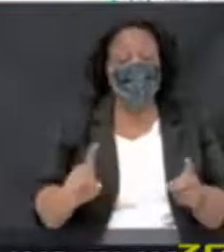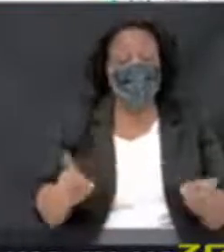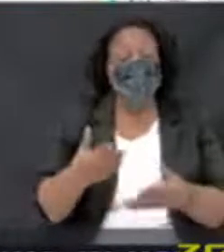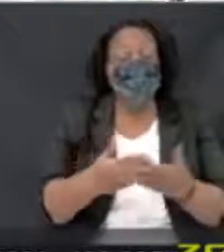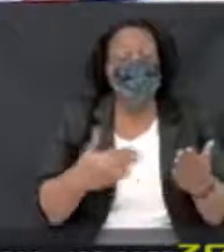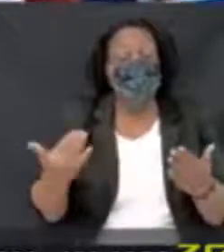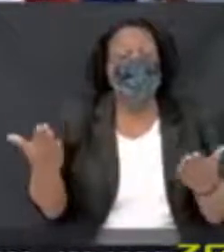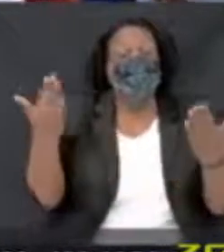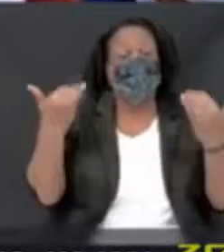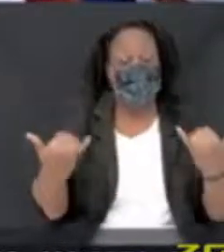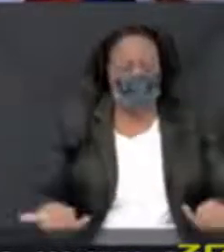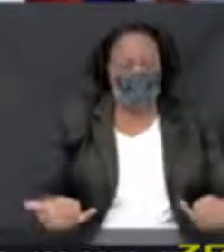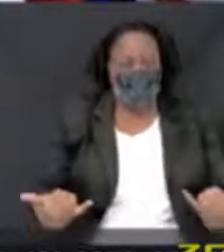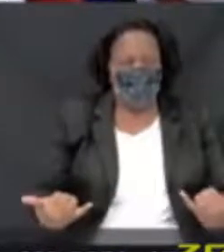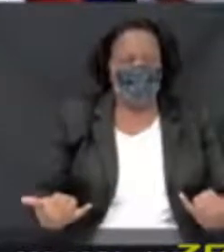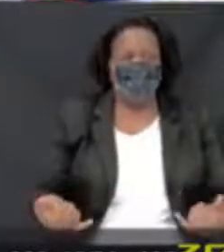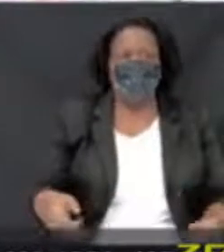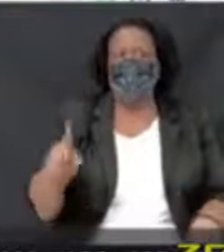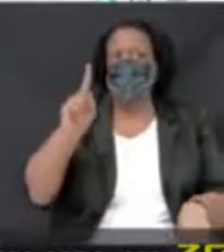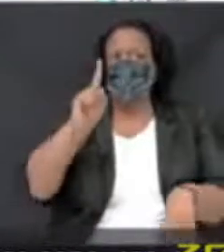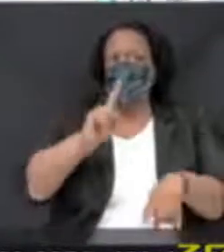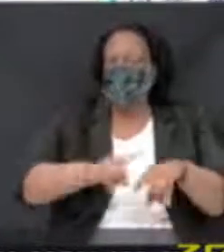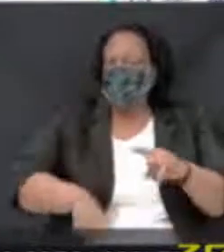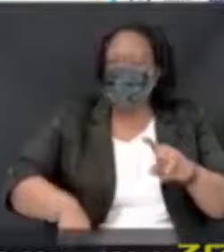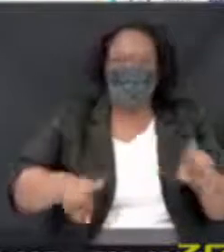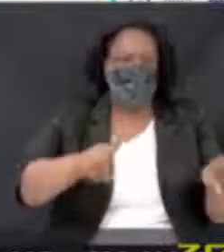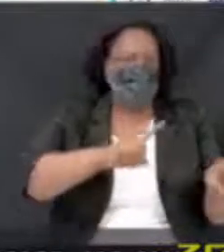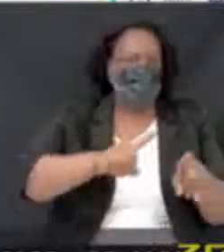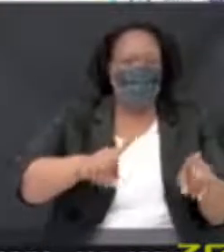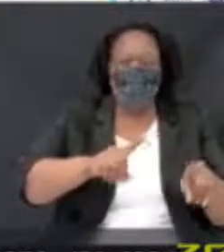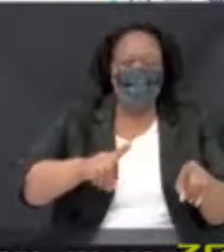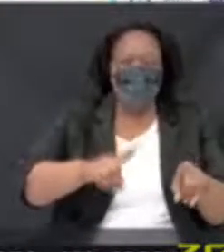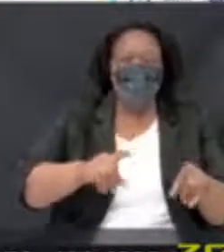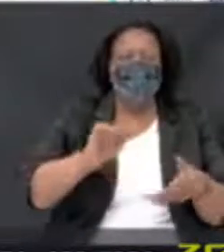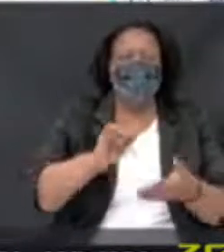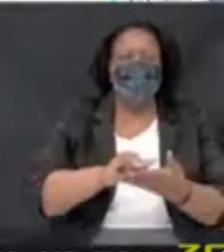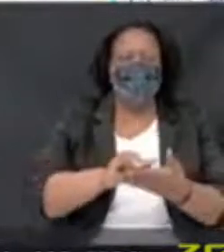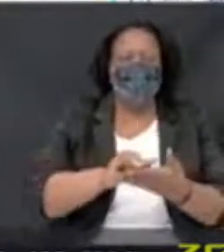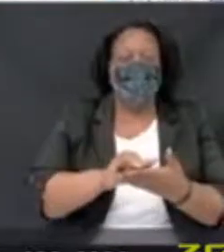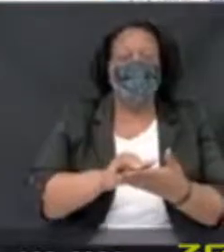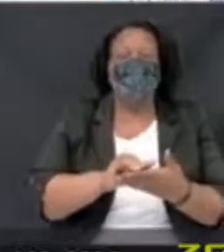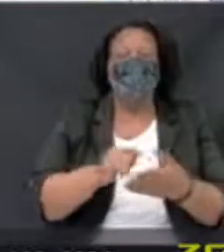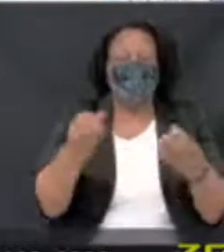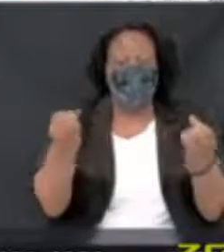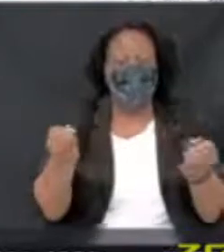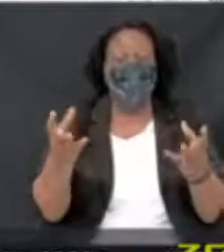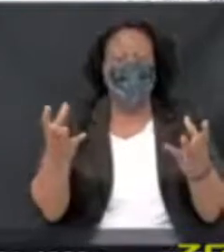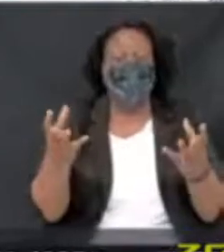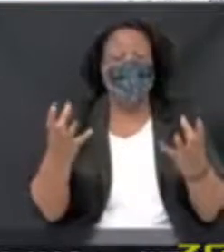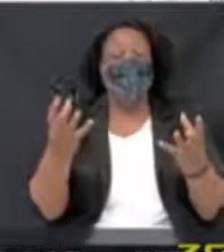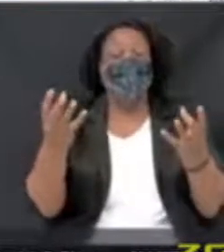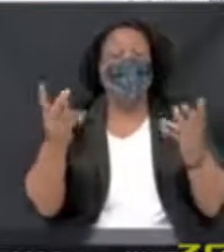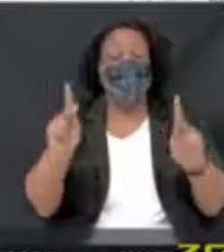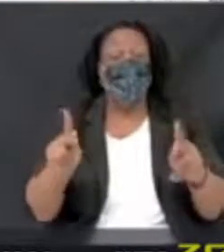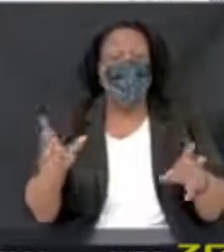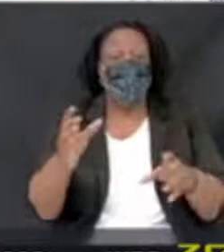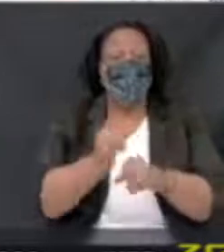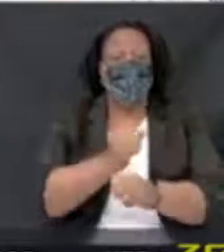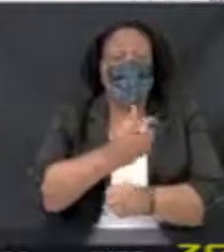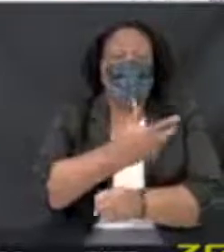We cannot have pockets of society unvaccinated despite the overall high vaccination population